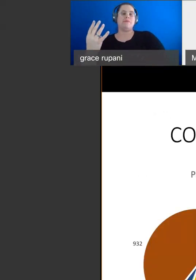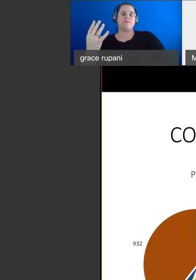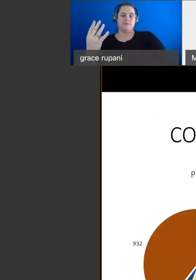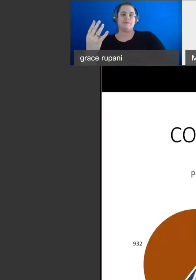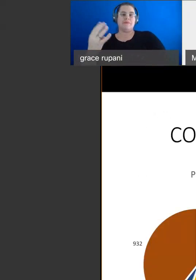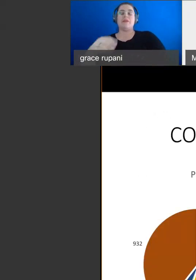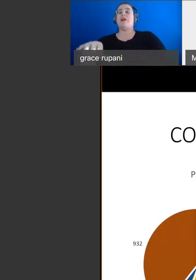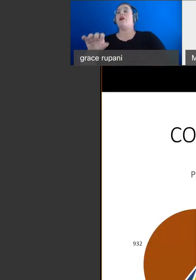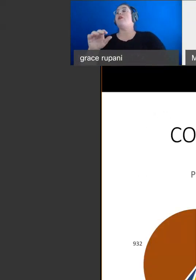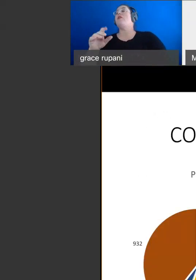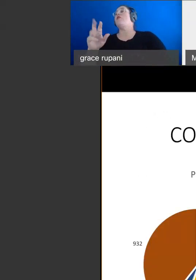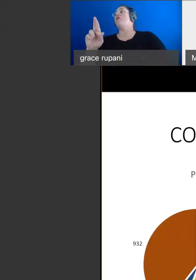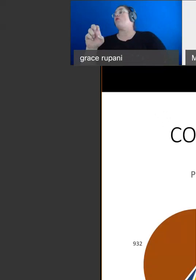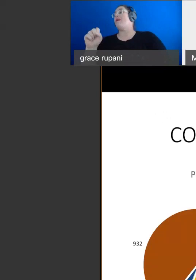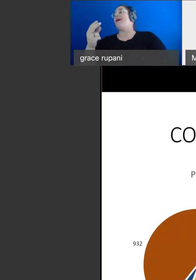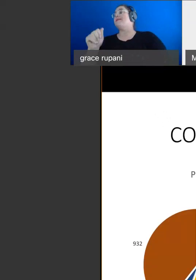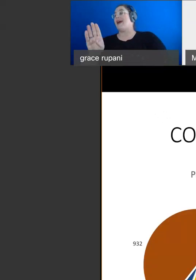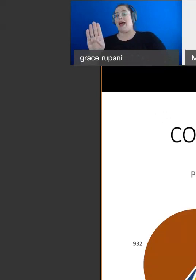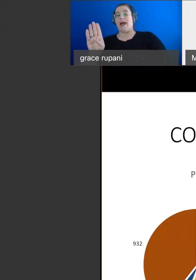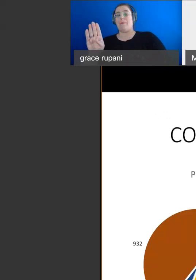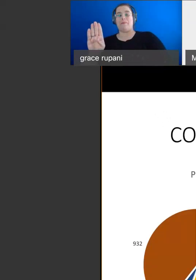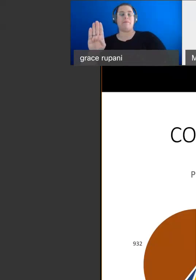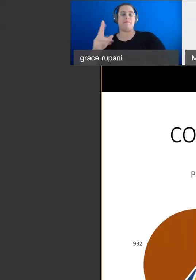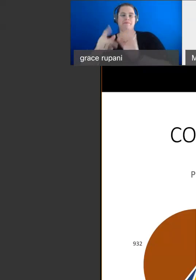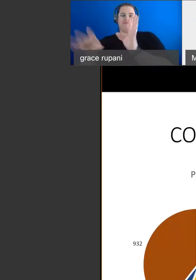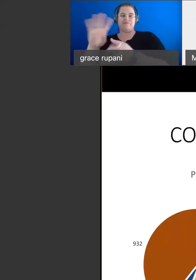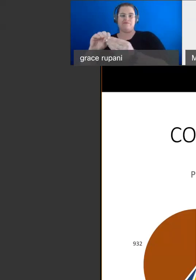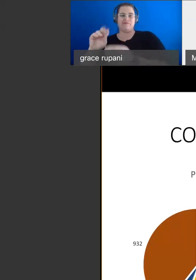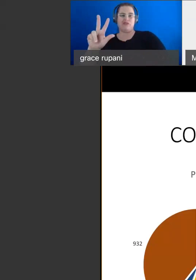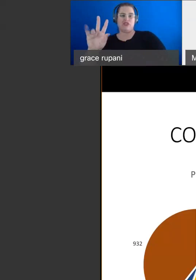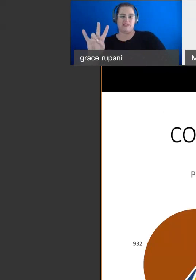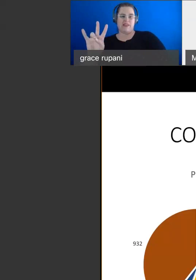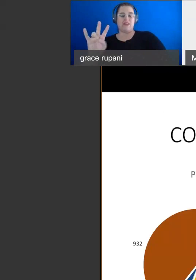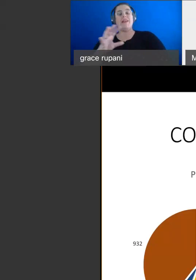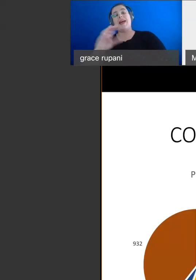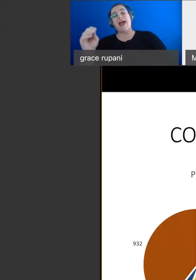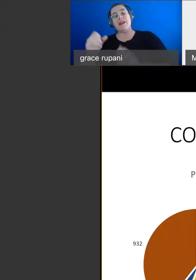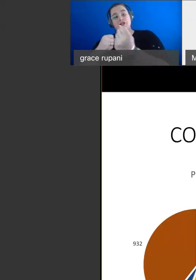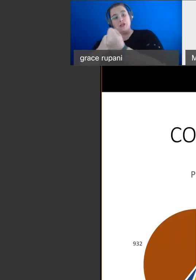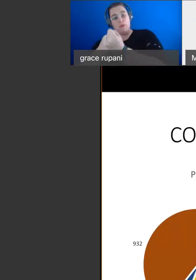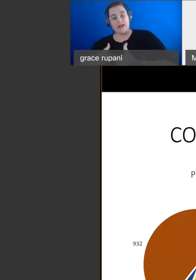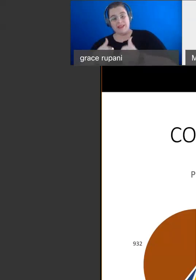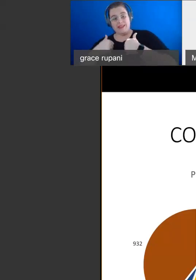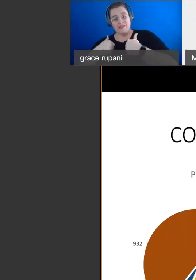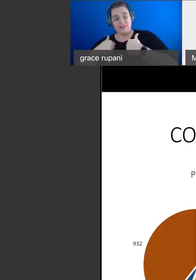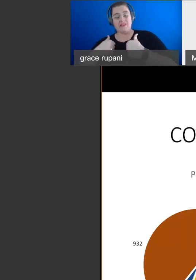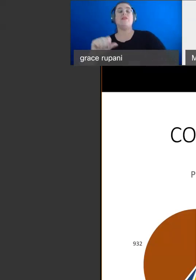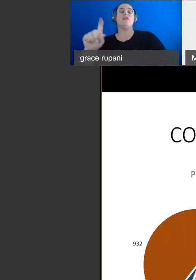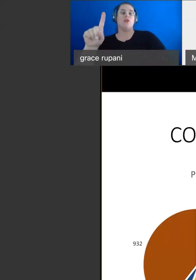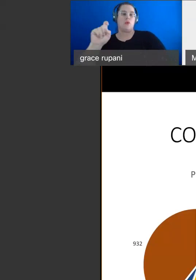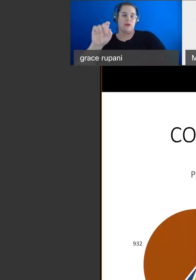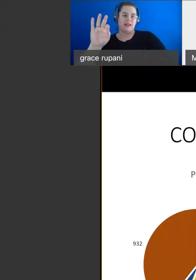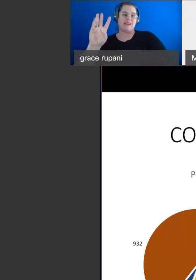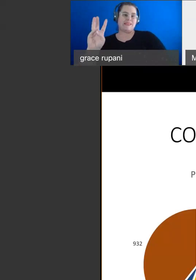Residential habilitation, 37 people. And in supported living, 196. And as